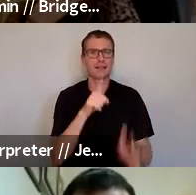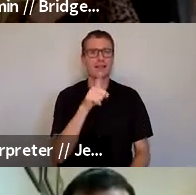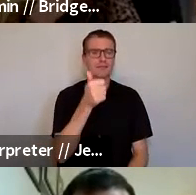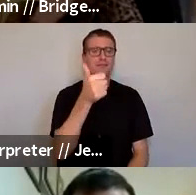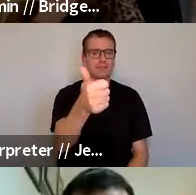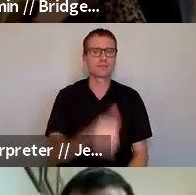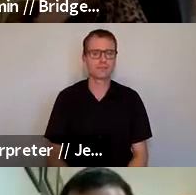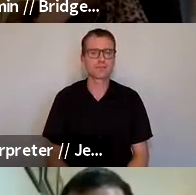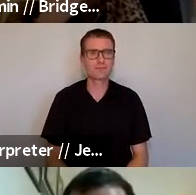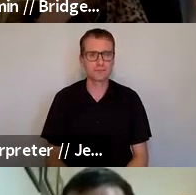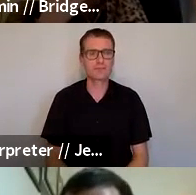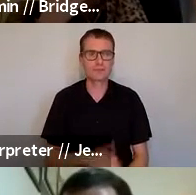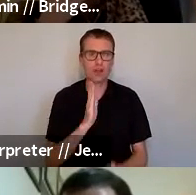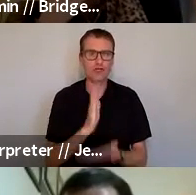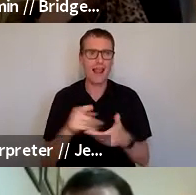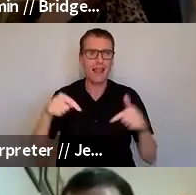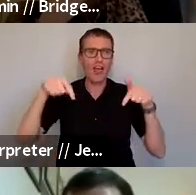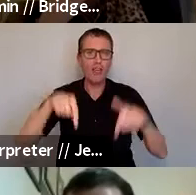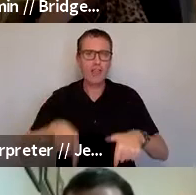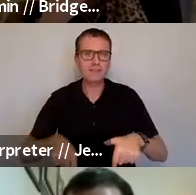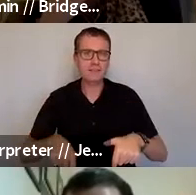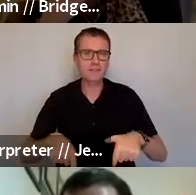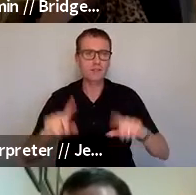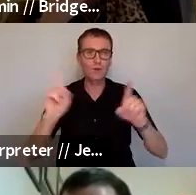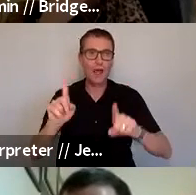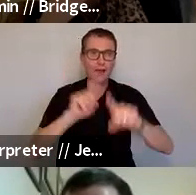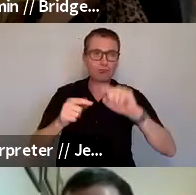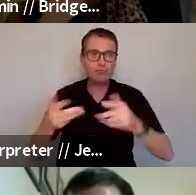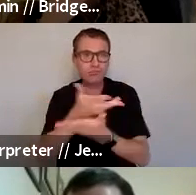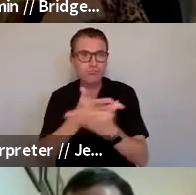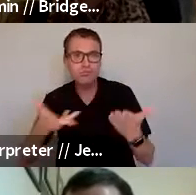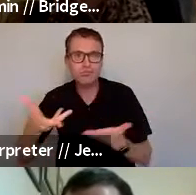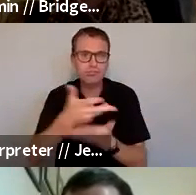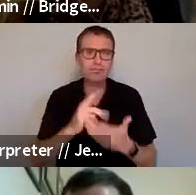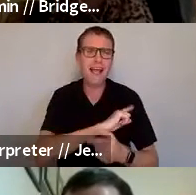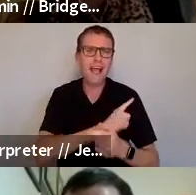of getting together with this energy that everyone's part of would be super awesome.